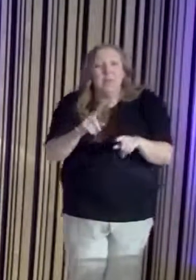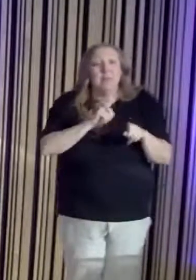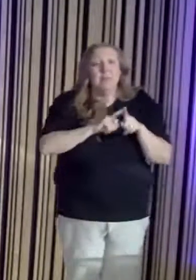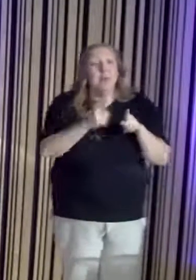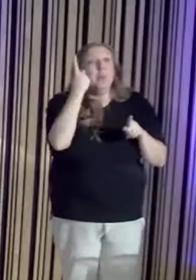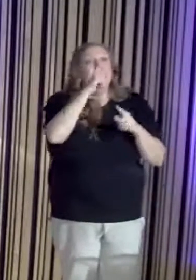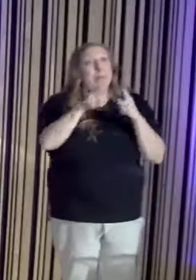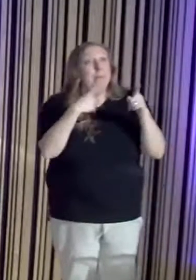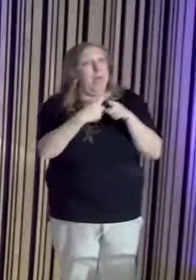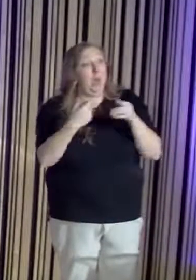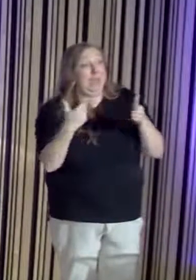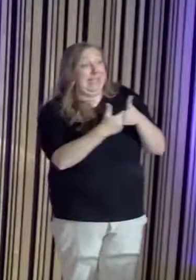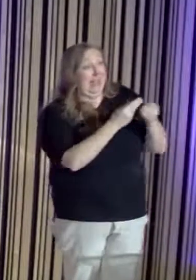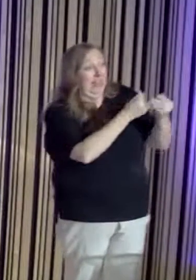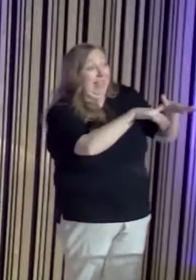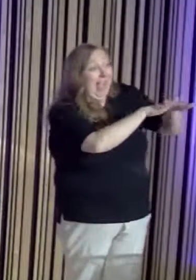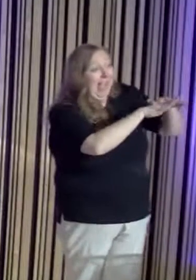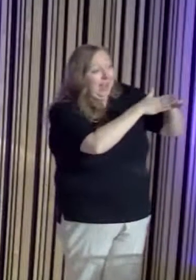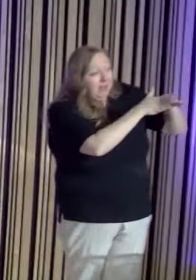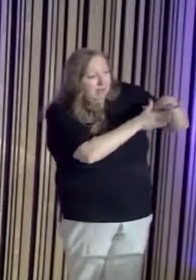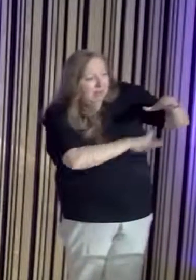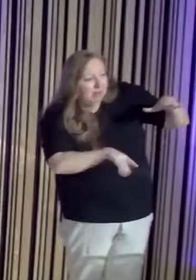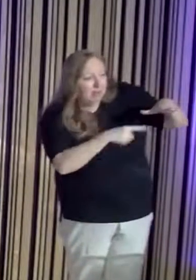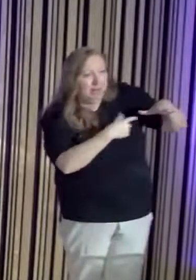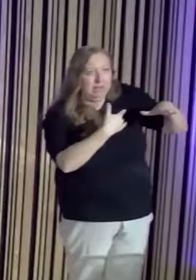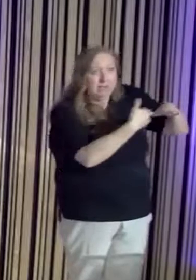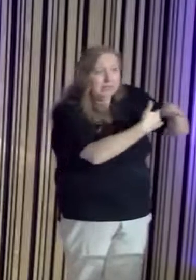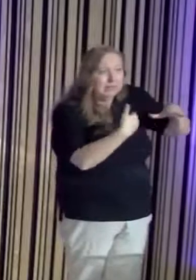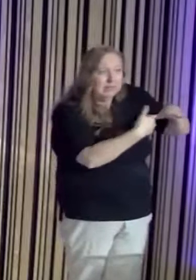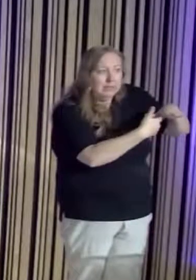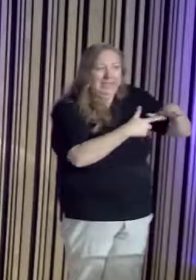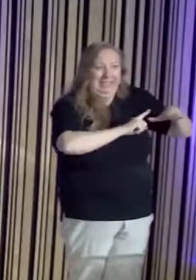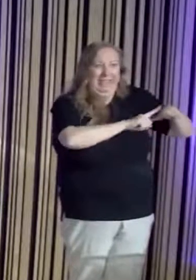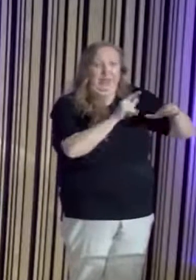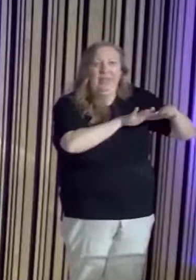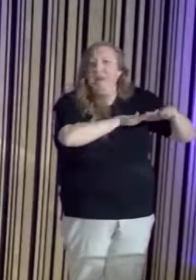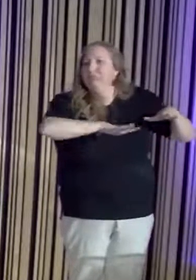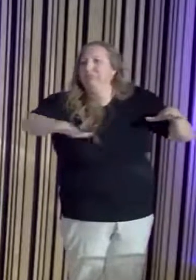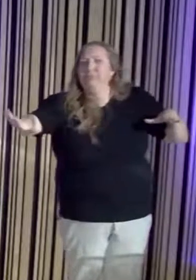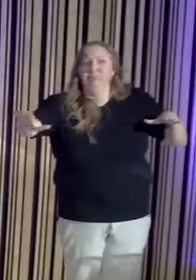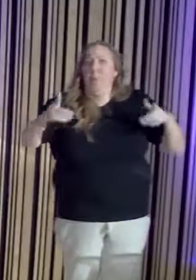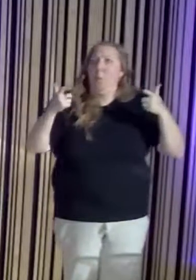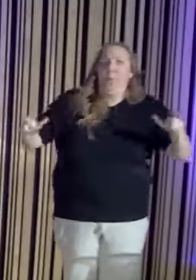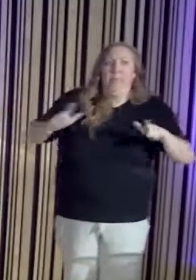open ocean may share very, very few taxa out of the thousands that each have.